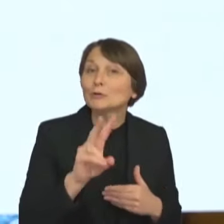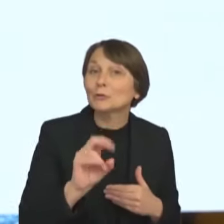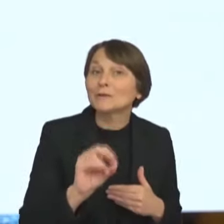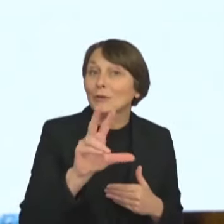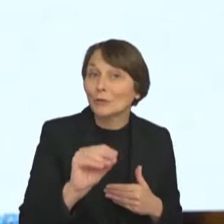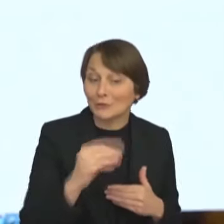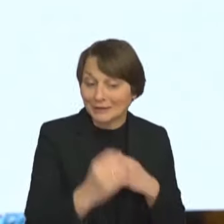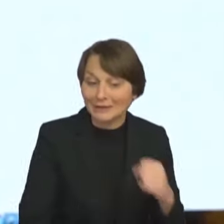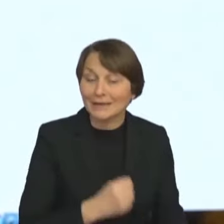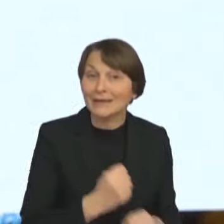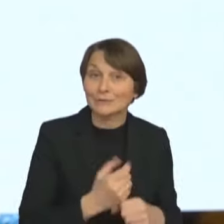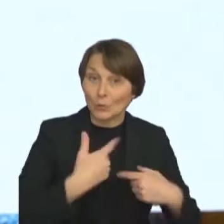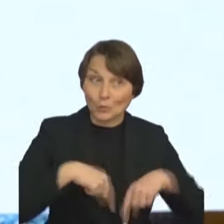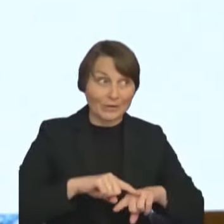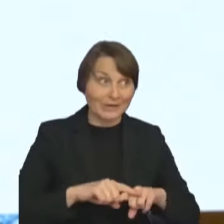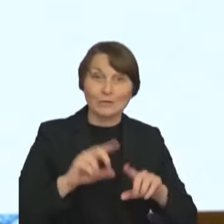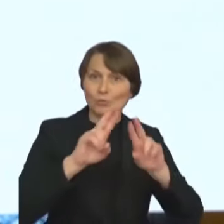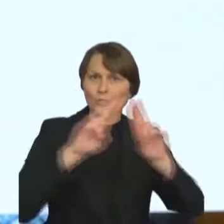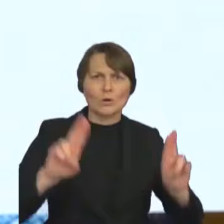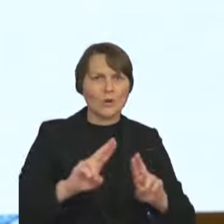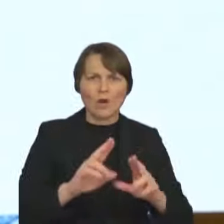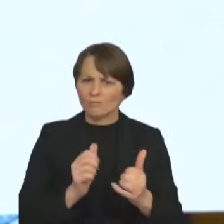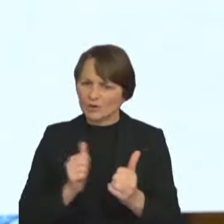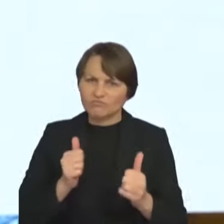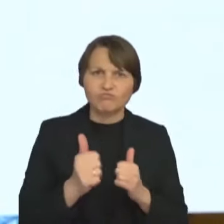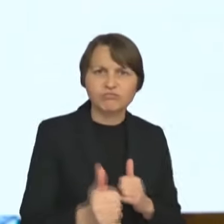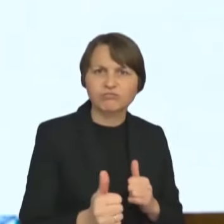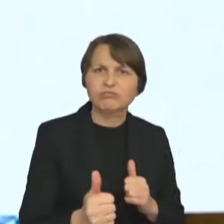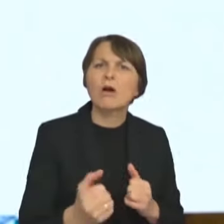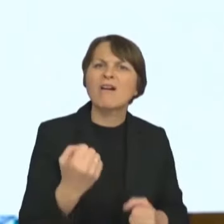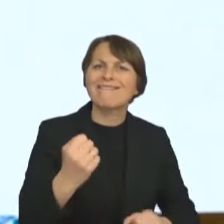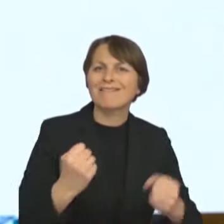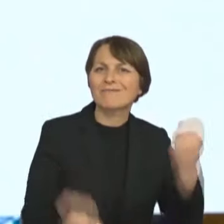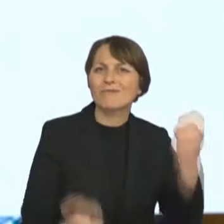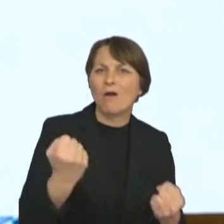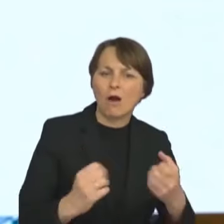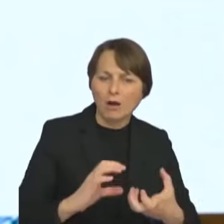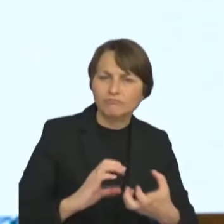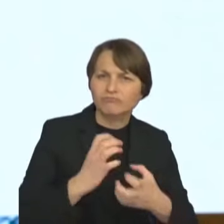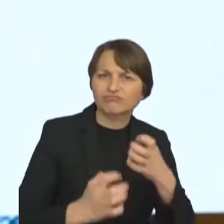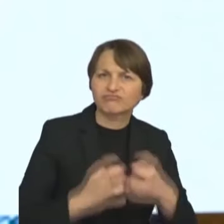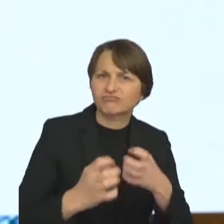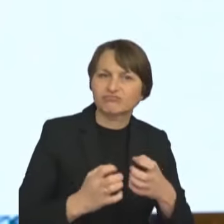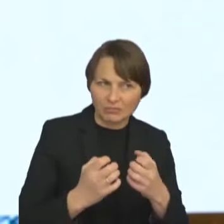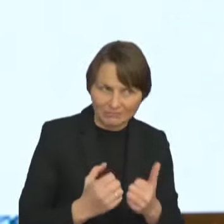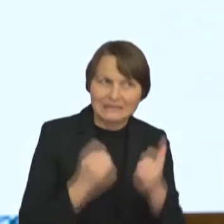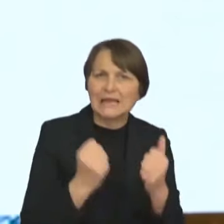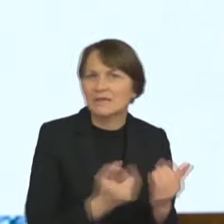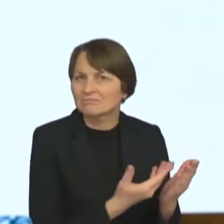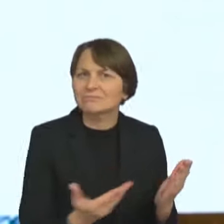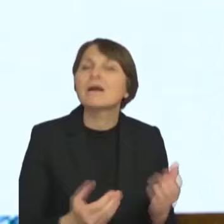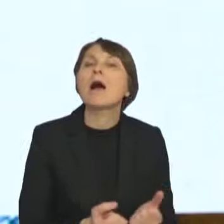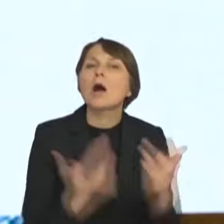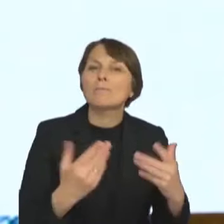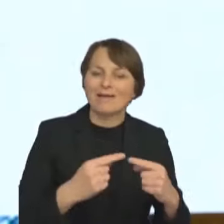the leading car maker worldwide in terms of percentage of recycled materials in our